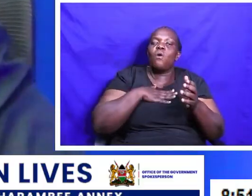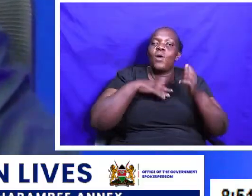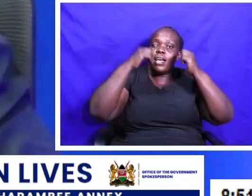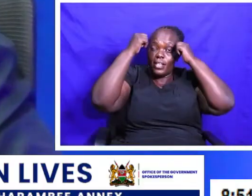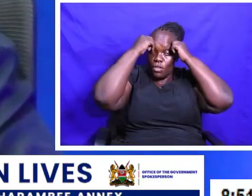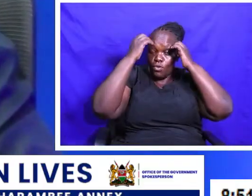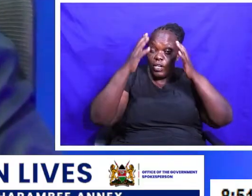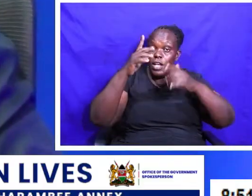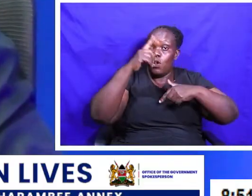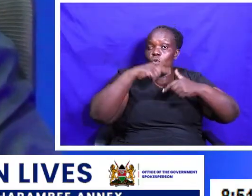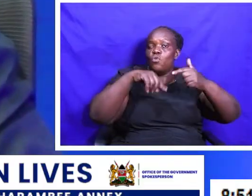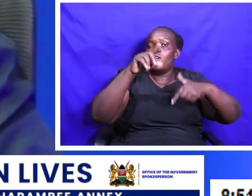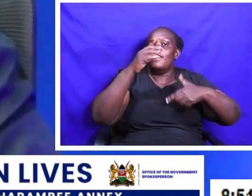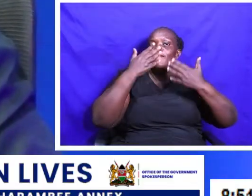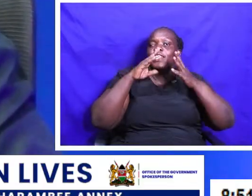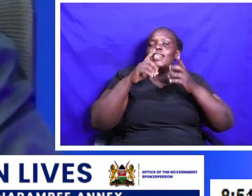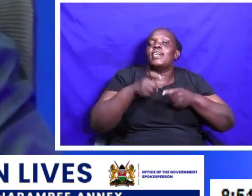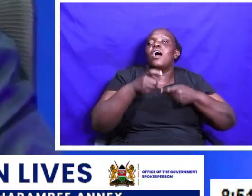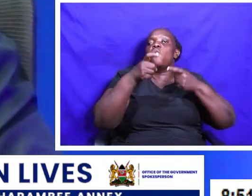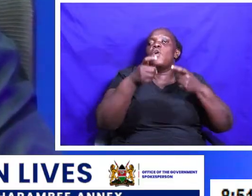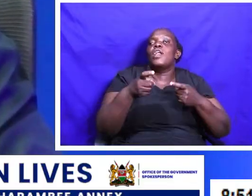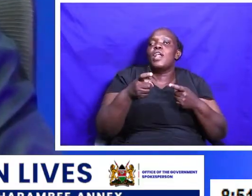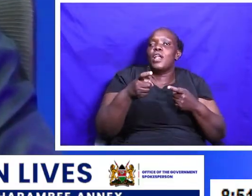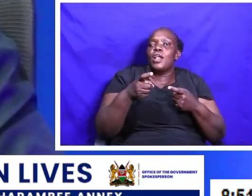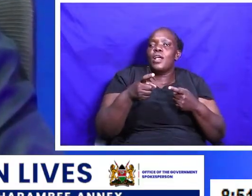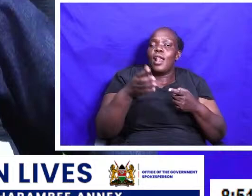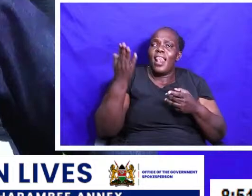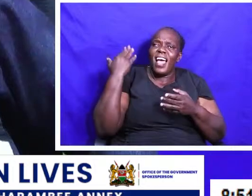one of our students even won an award